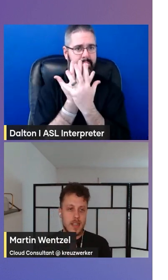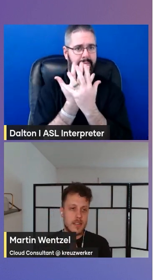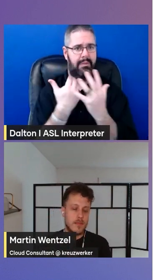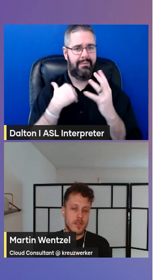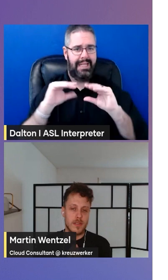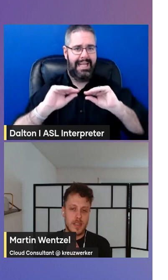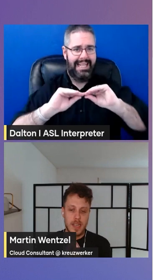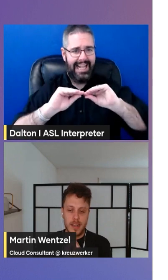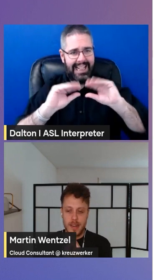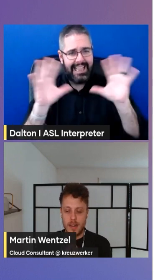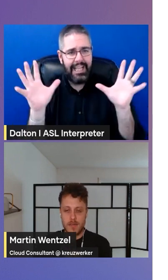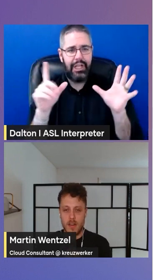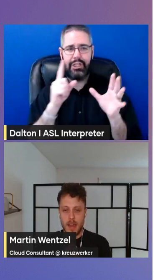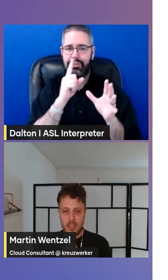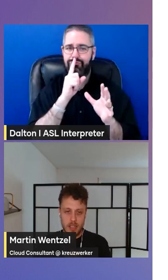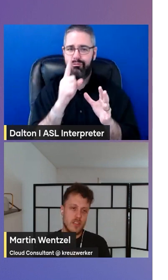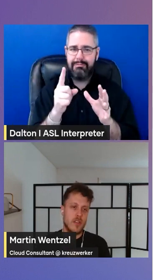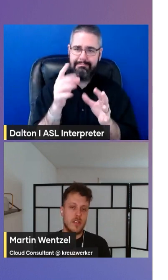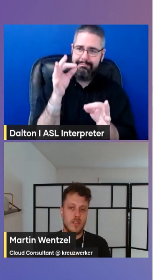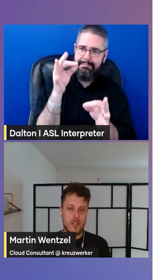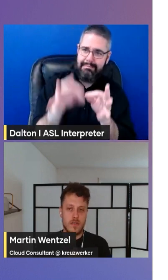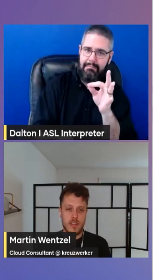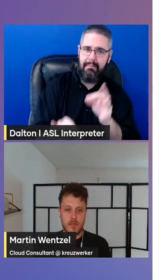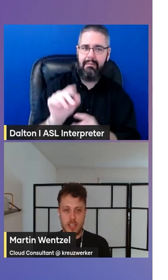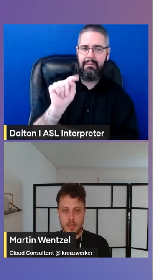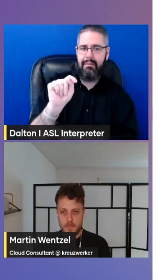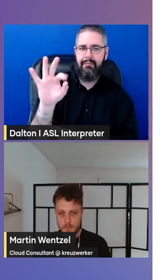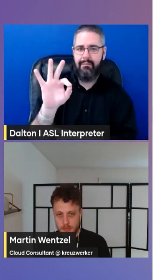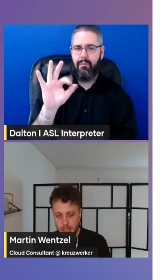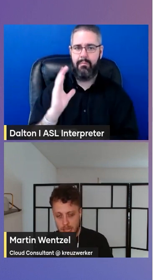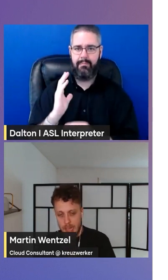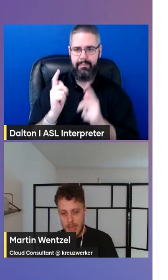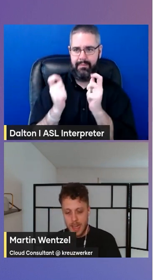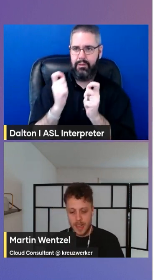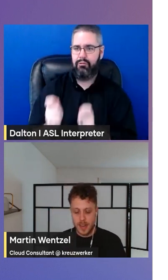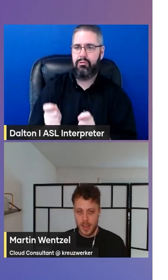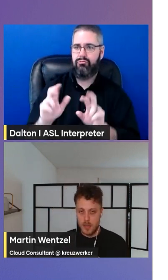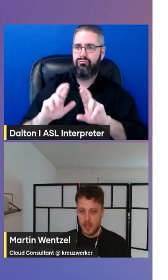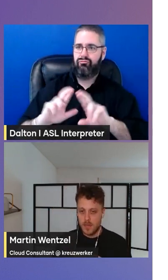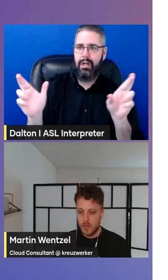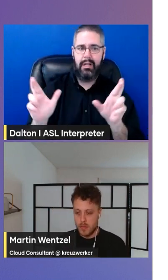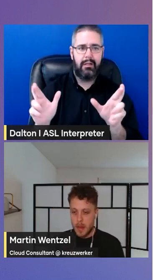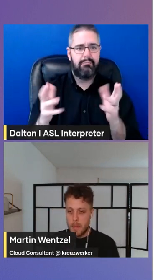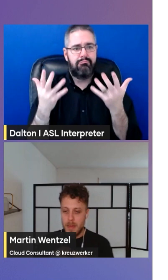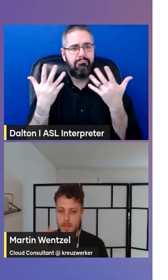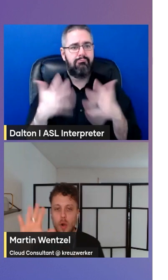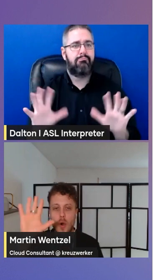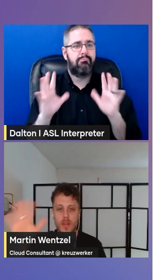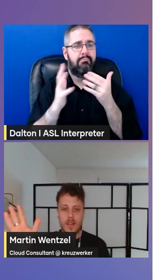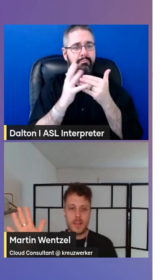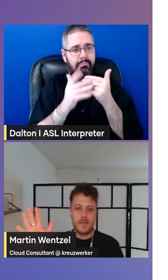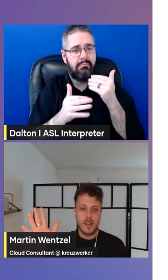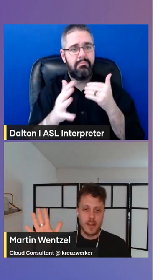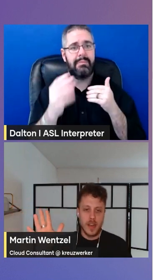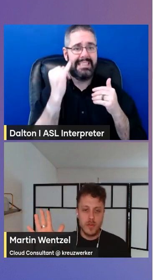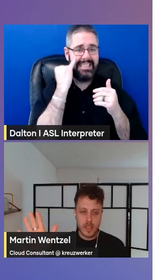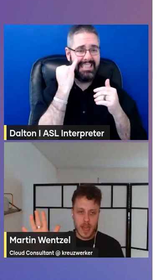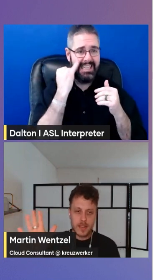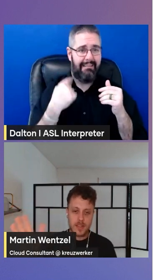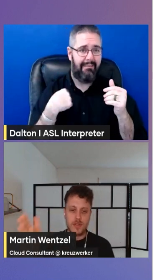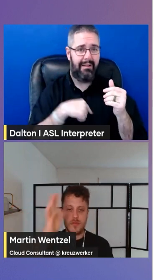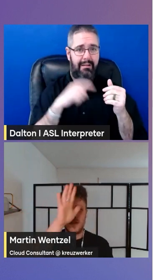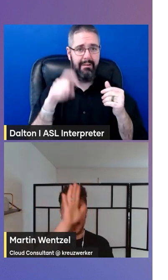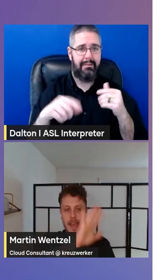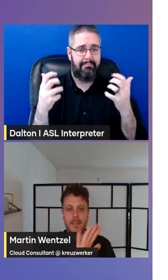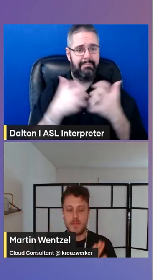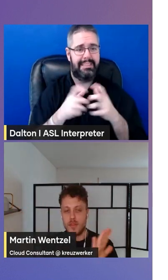really simple Terraform HCL configuration. And we have to map all the different use